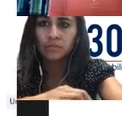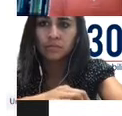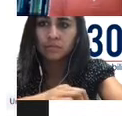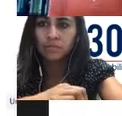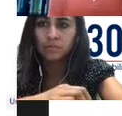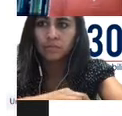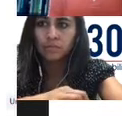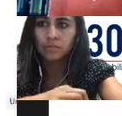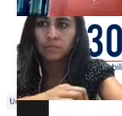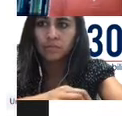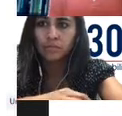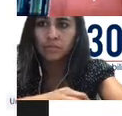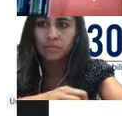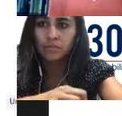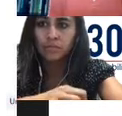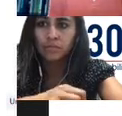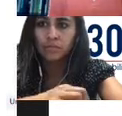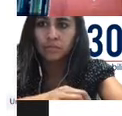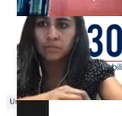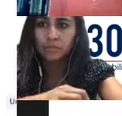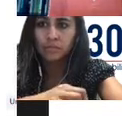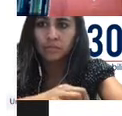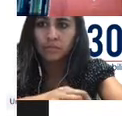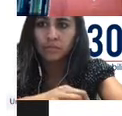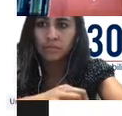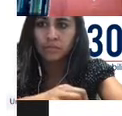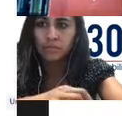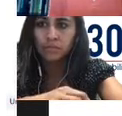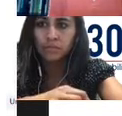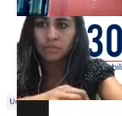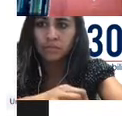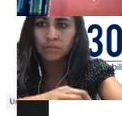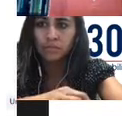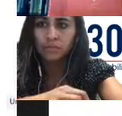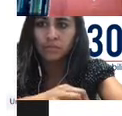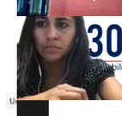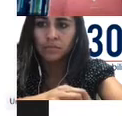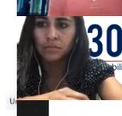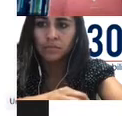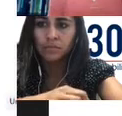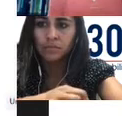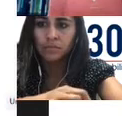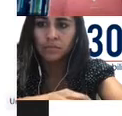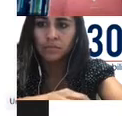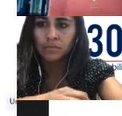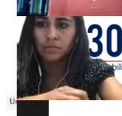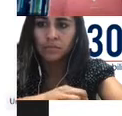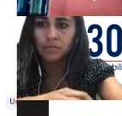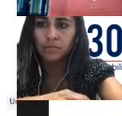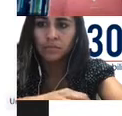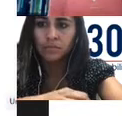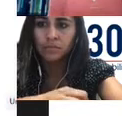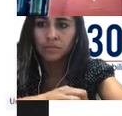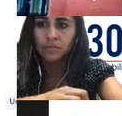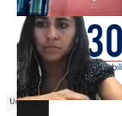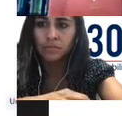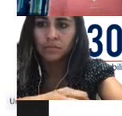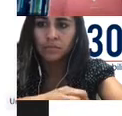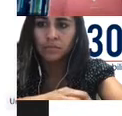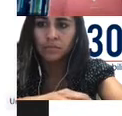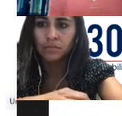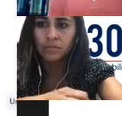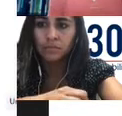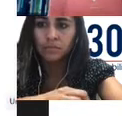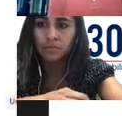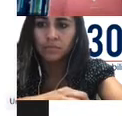bigger. So if I have a reaction, I can clap my hands, say, hey, yay, that'll show up here, or thumbs up. Okay. And